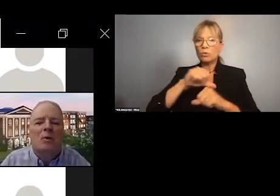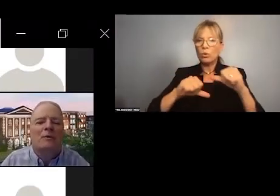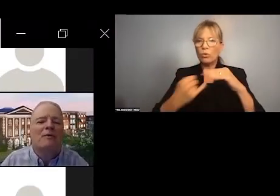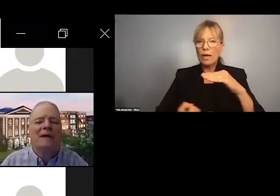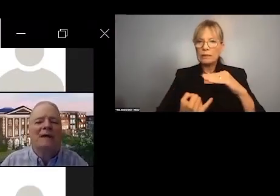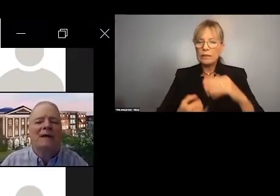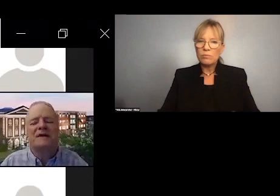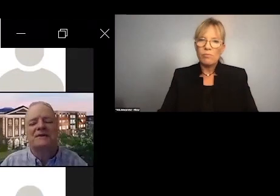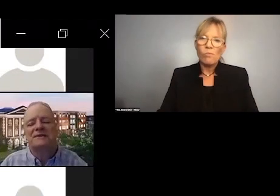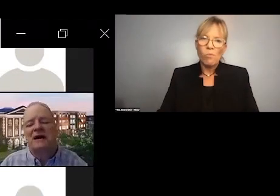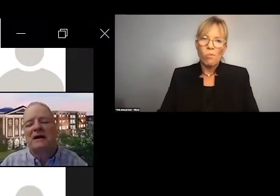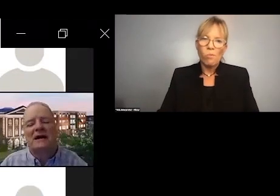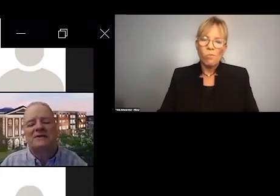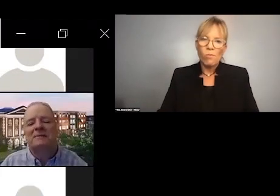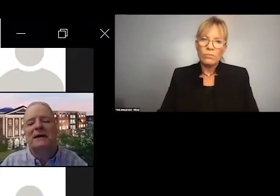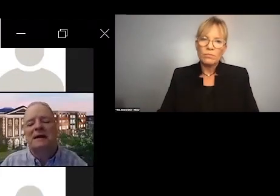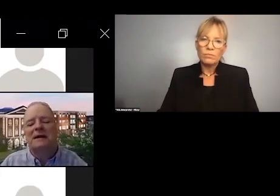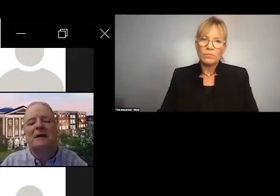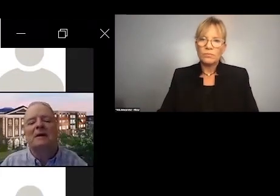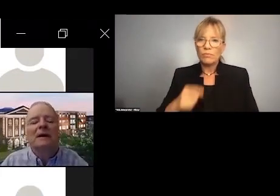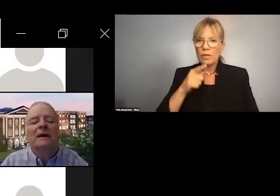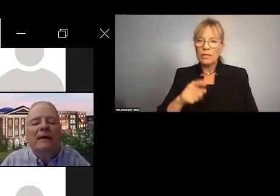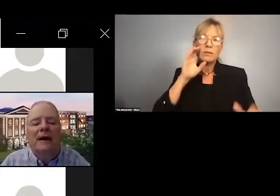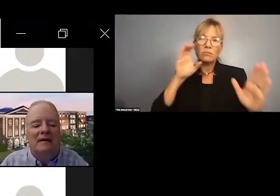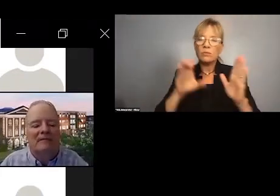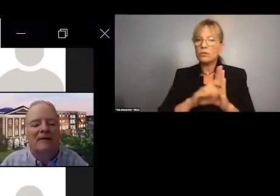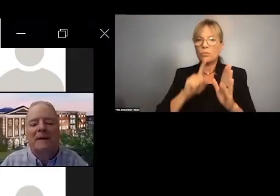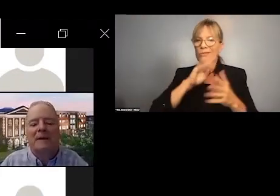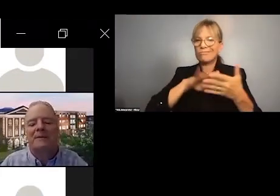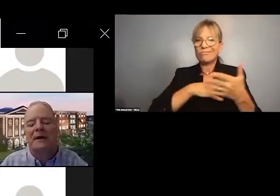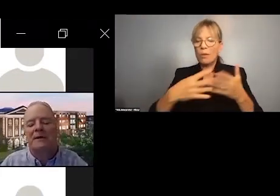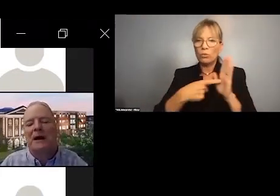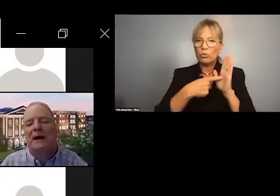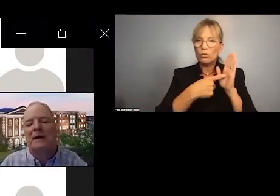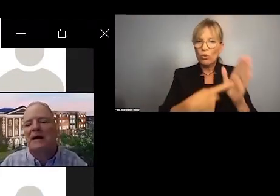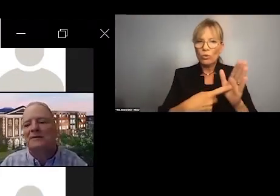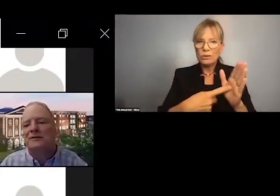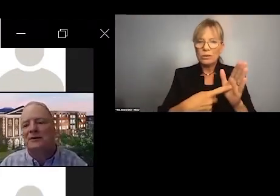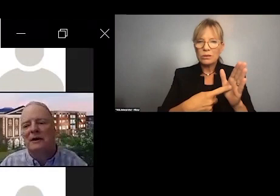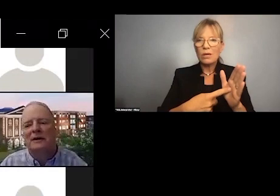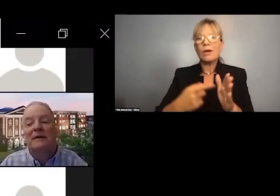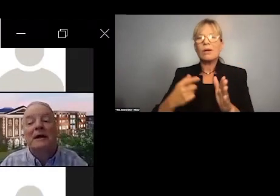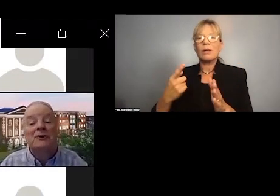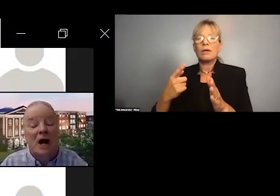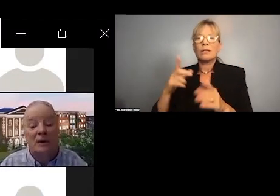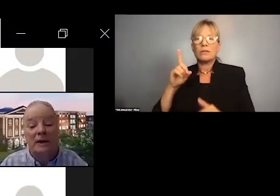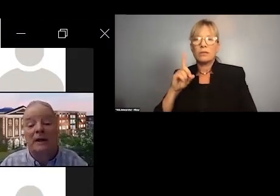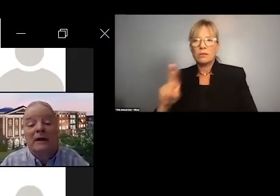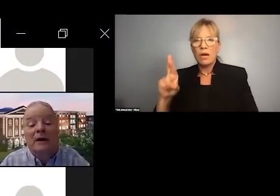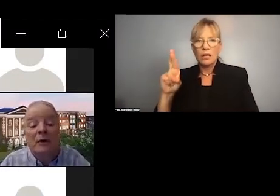isolation. So this is simply a table of a paper done by